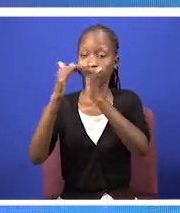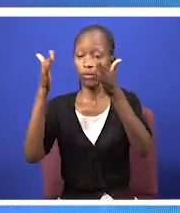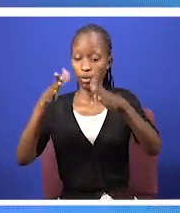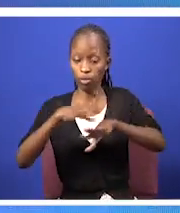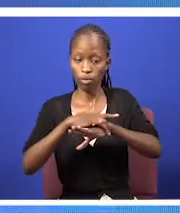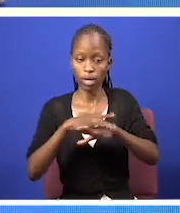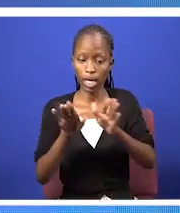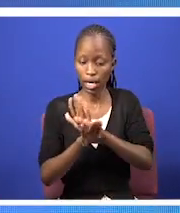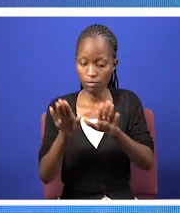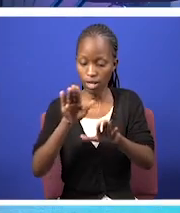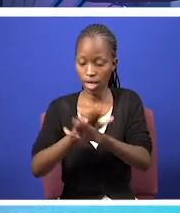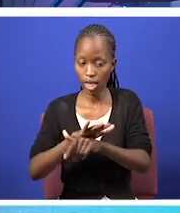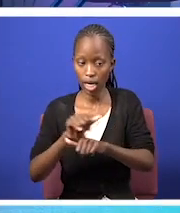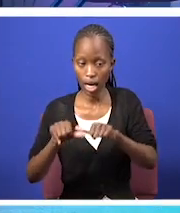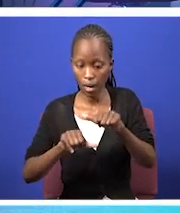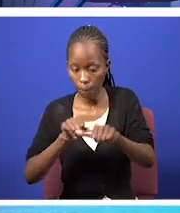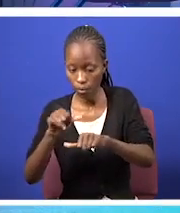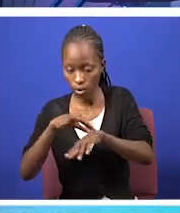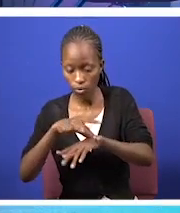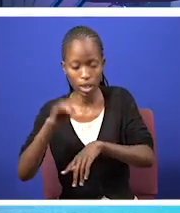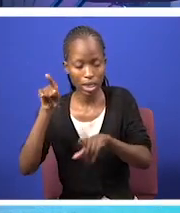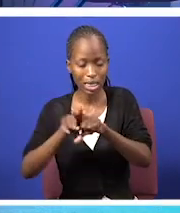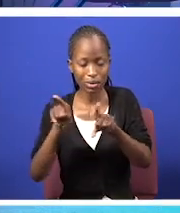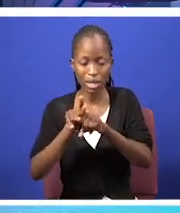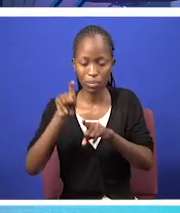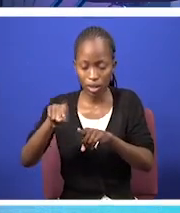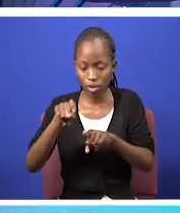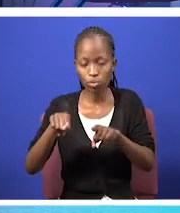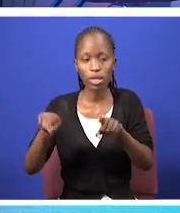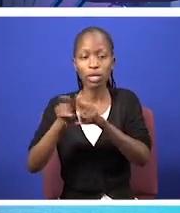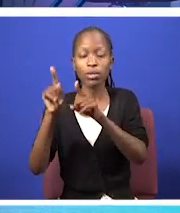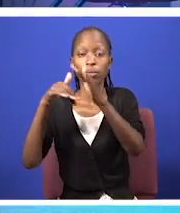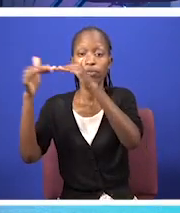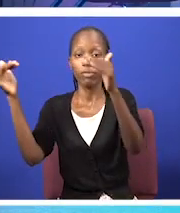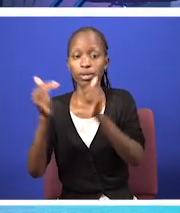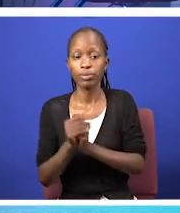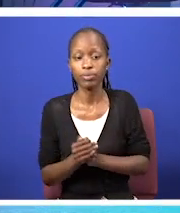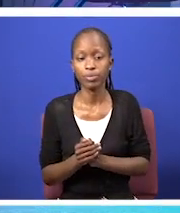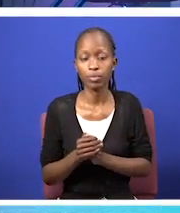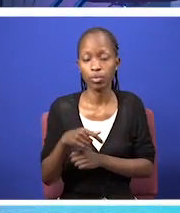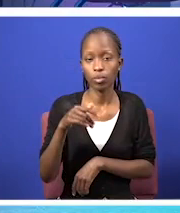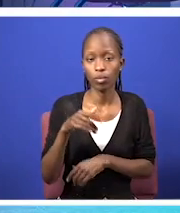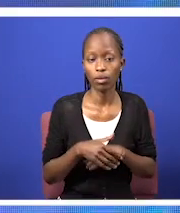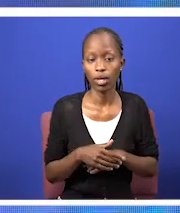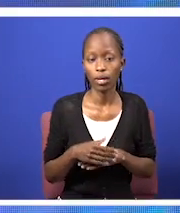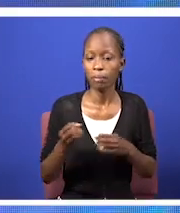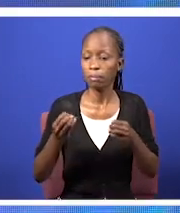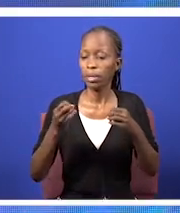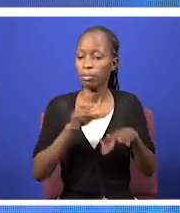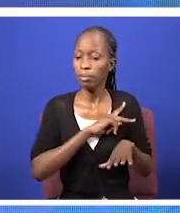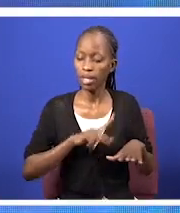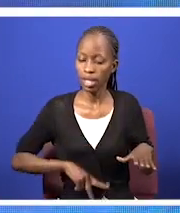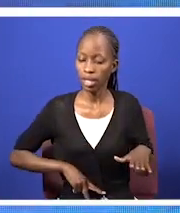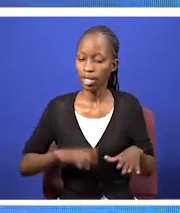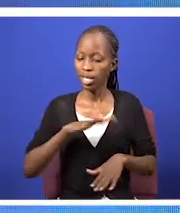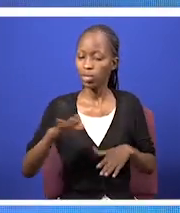that everything to do with earth is just as it should be in heaven. And that takes time. Most kingdoms, as they